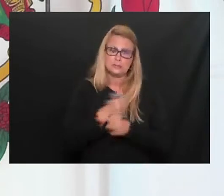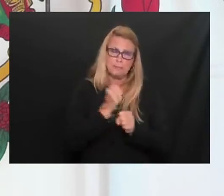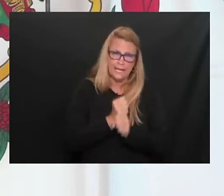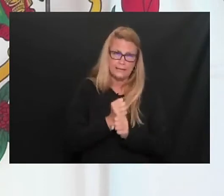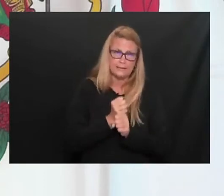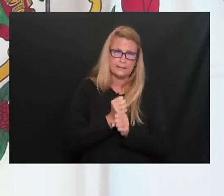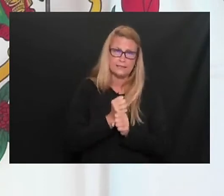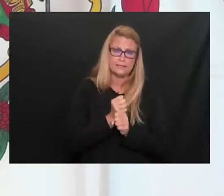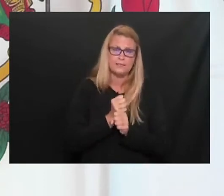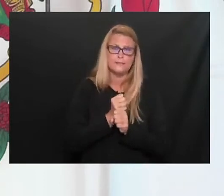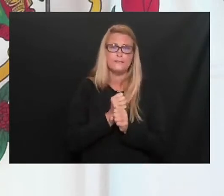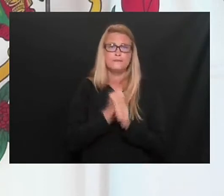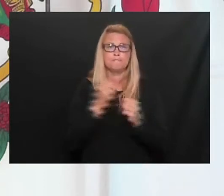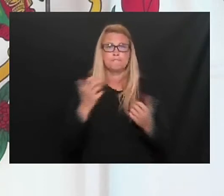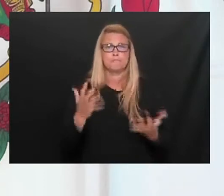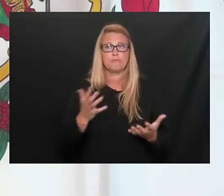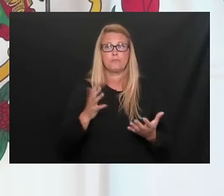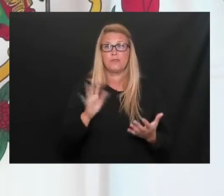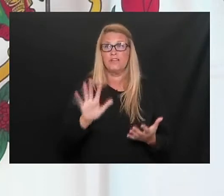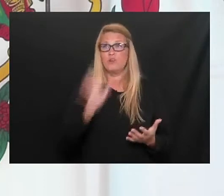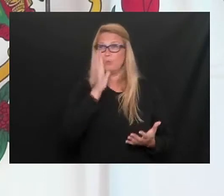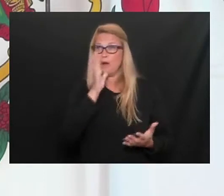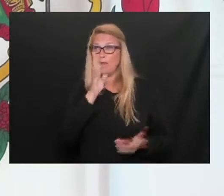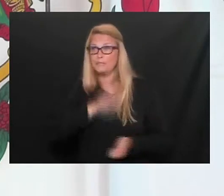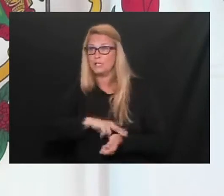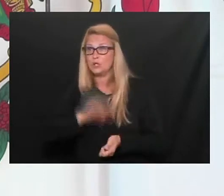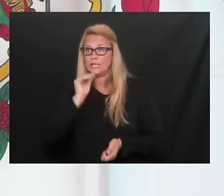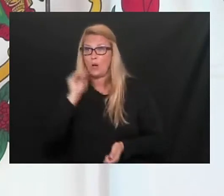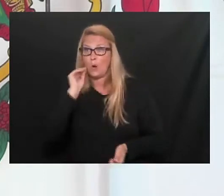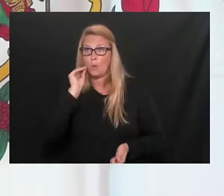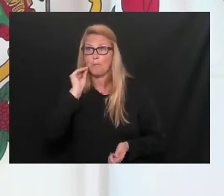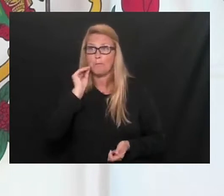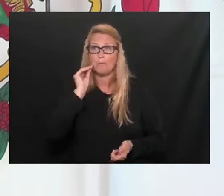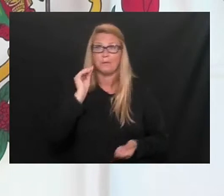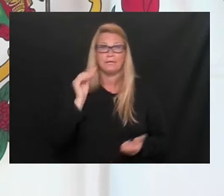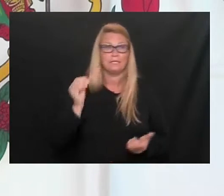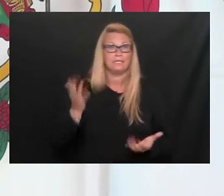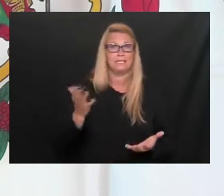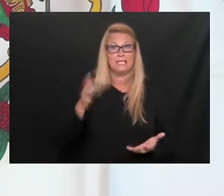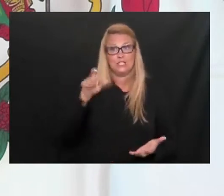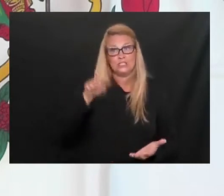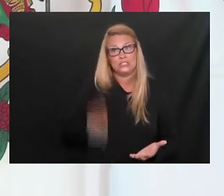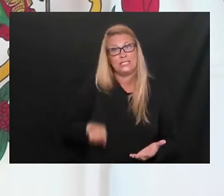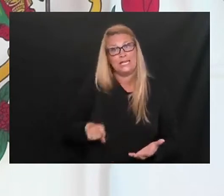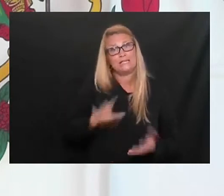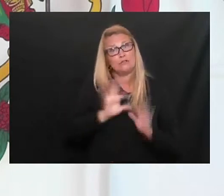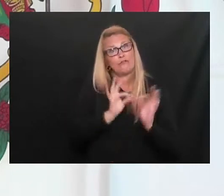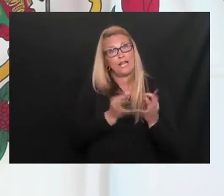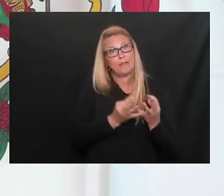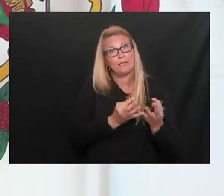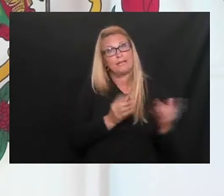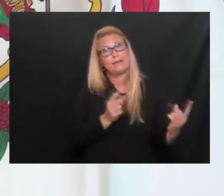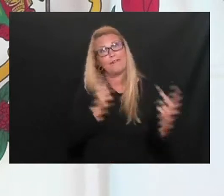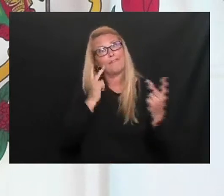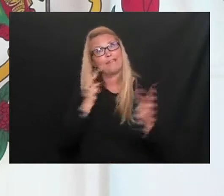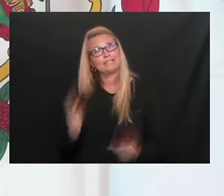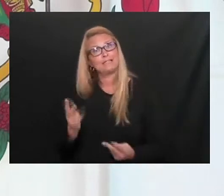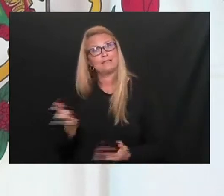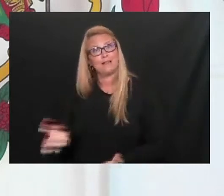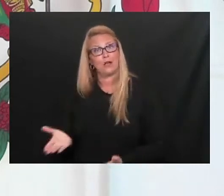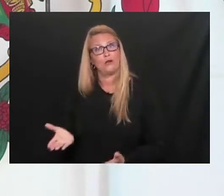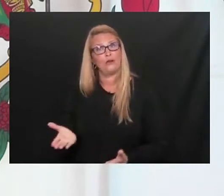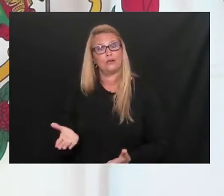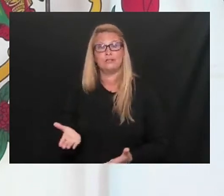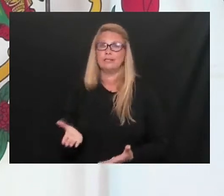think, your mom's in the nursing home and she needs you to come and see her, but at the same